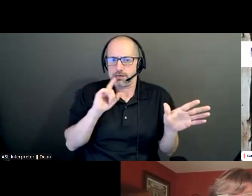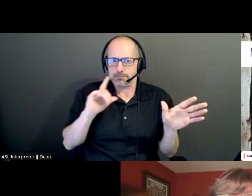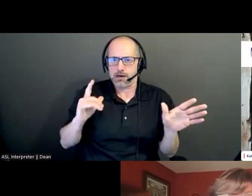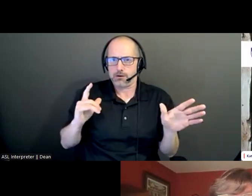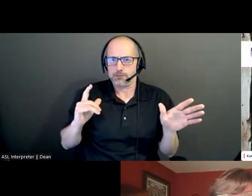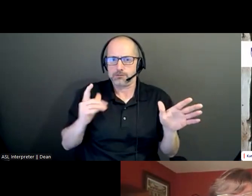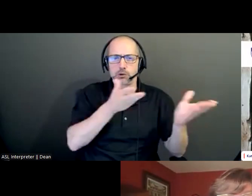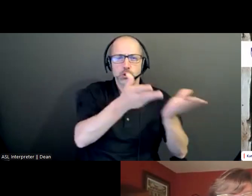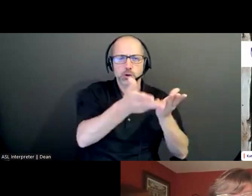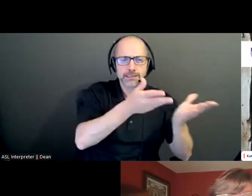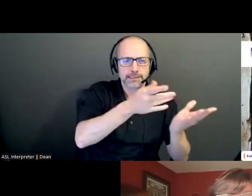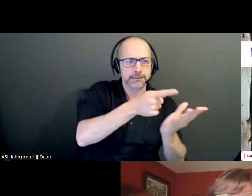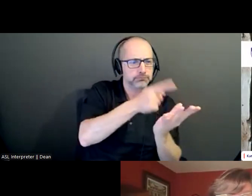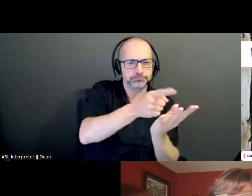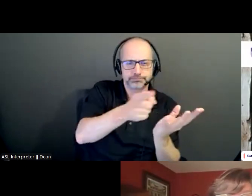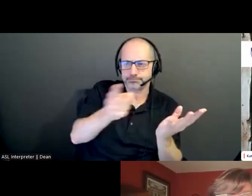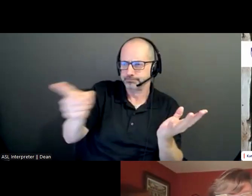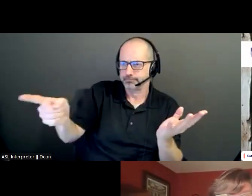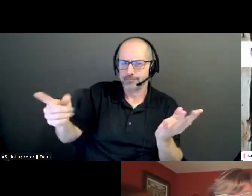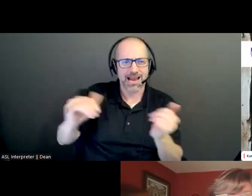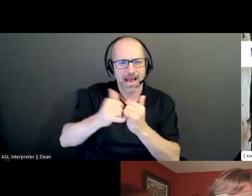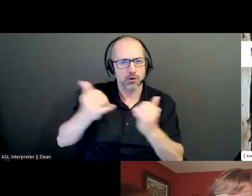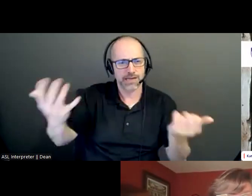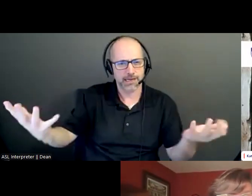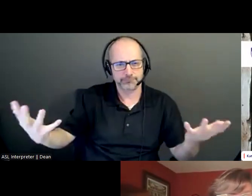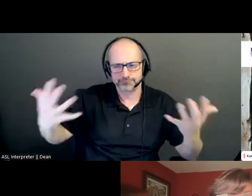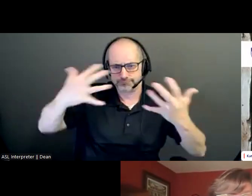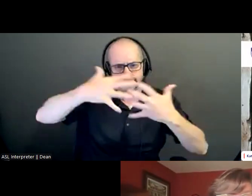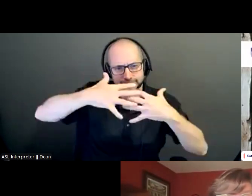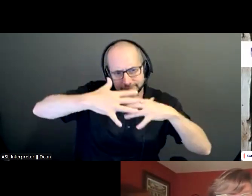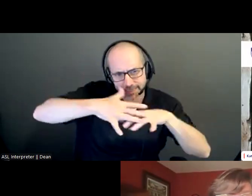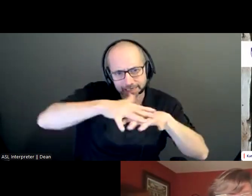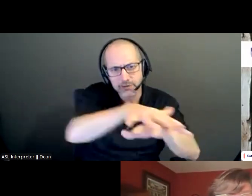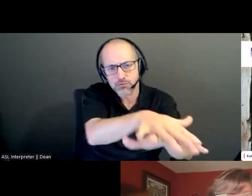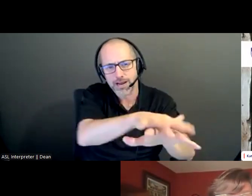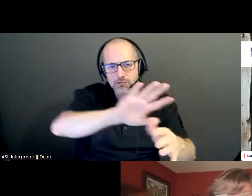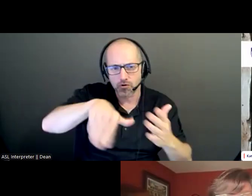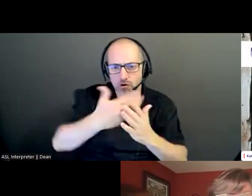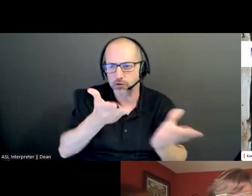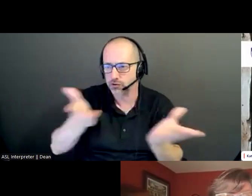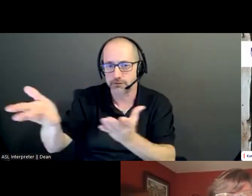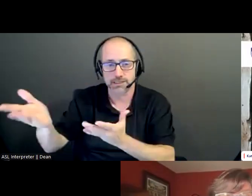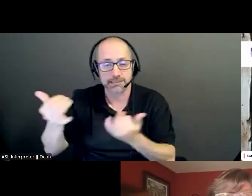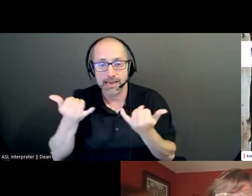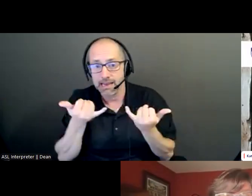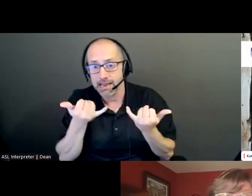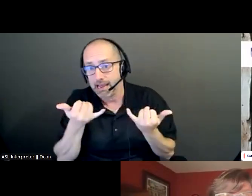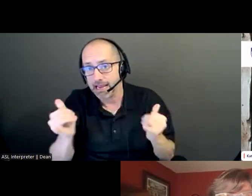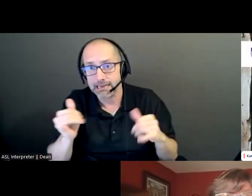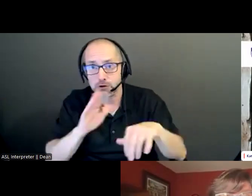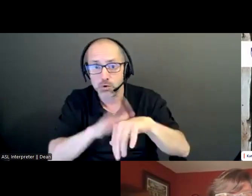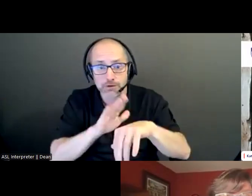across services. So, is there, any notification that happens? So, for